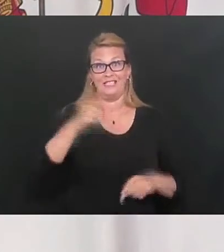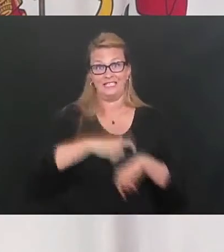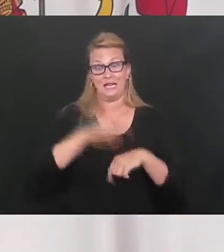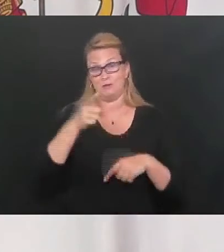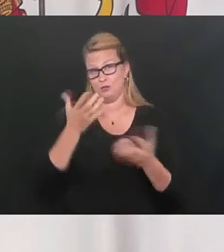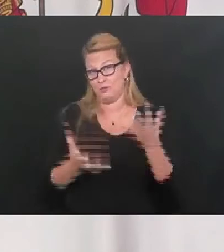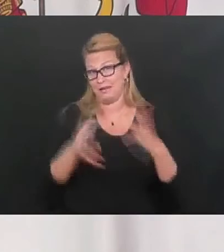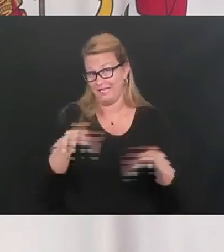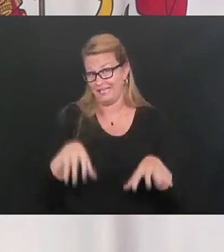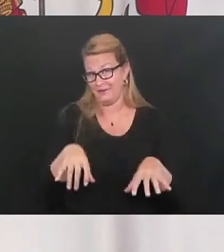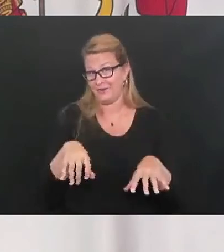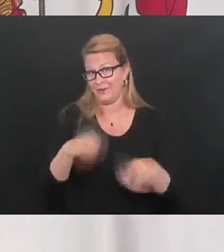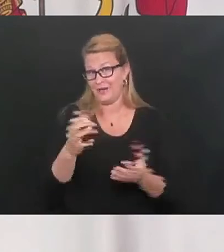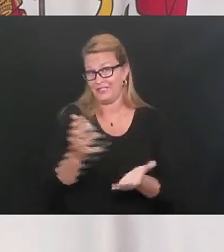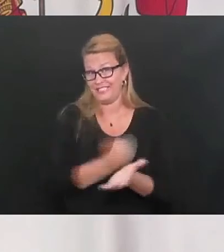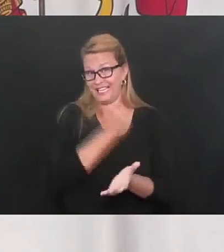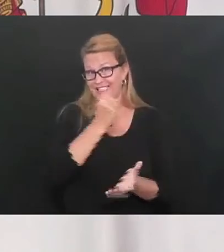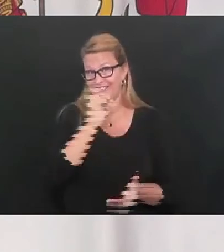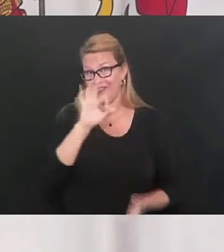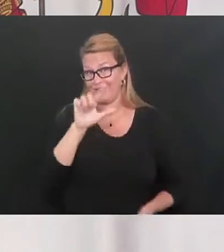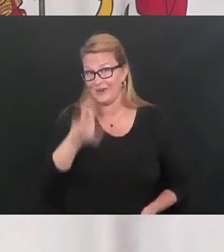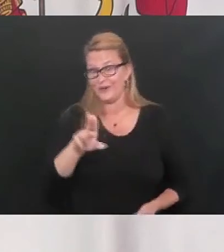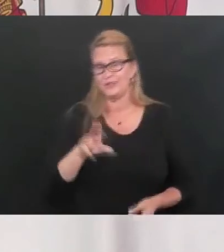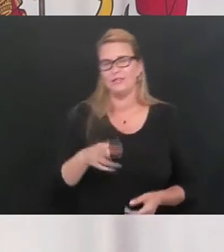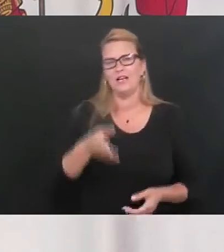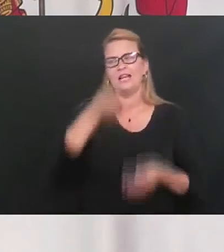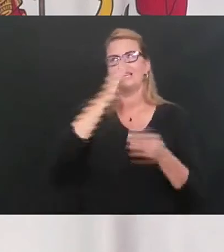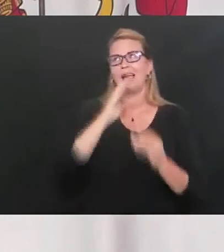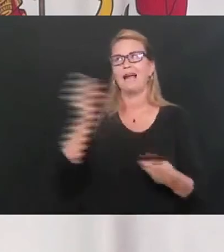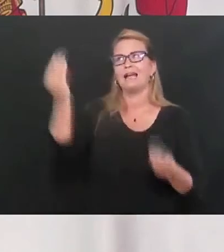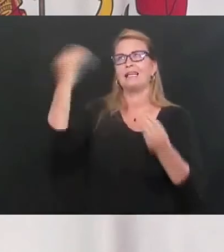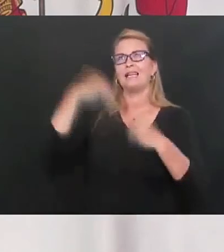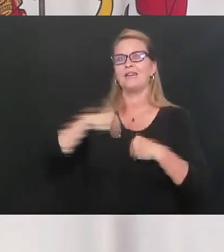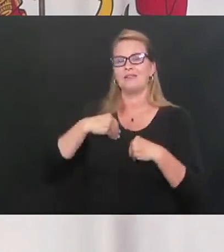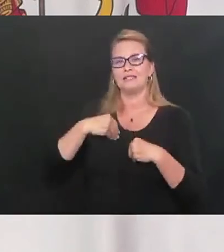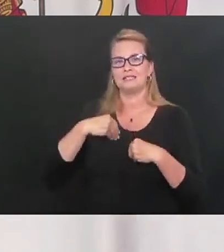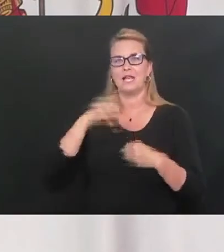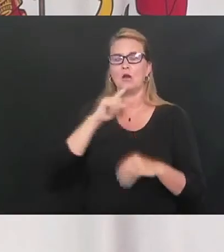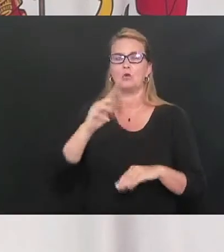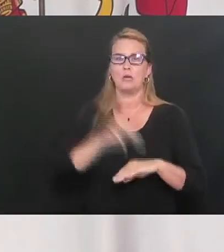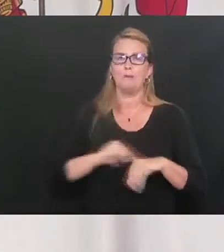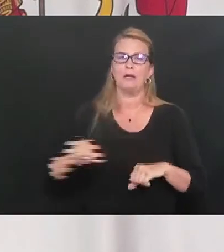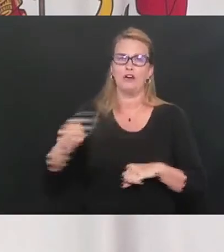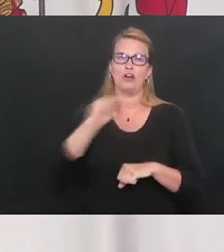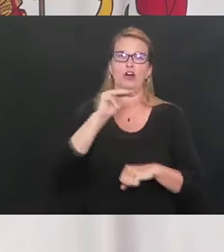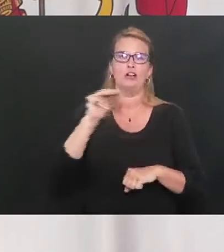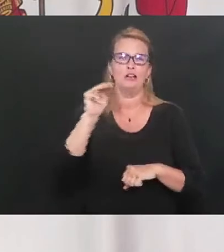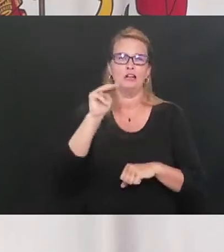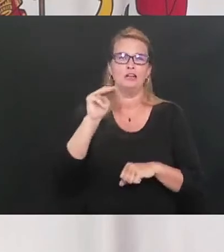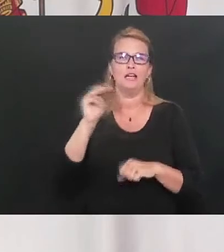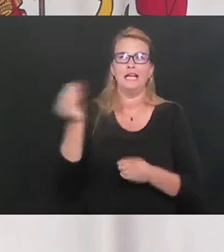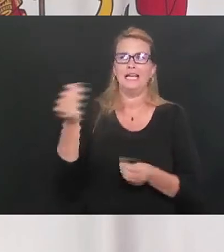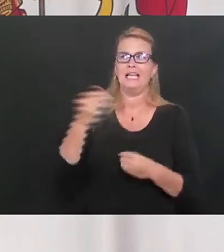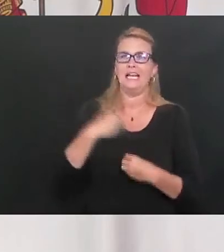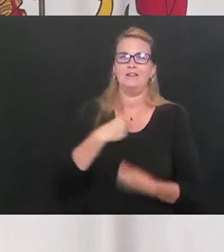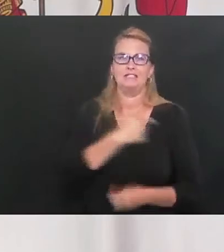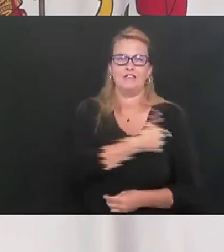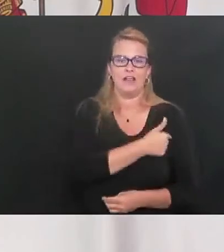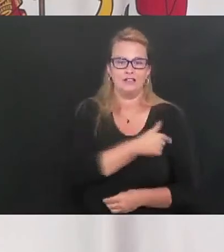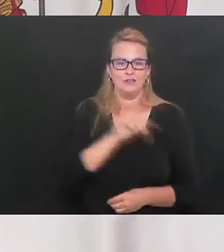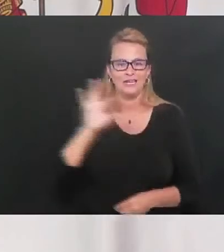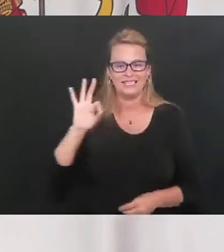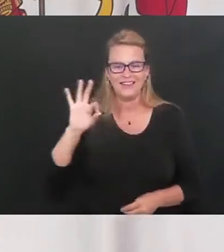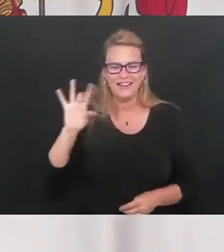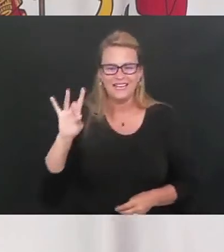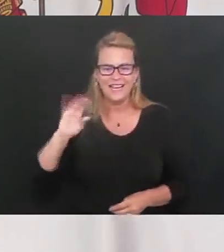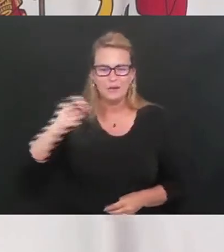God gave us a miracle beyond belief. He gave us a vaccine with a